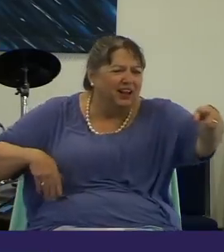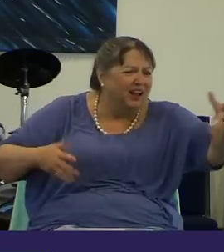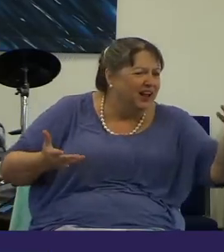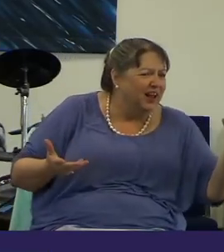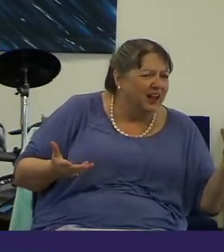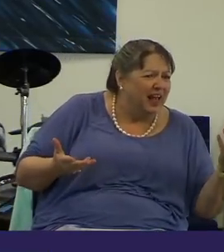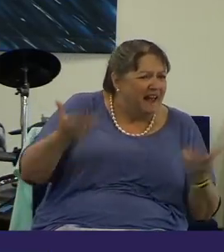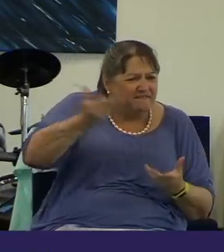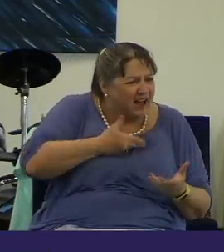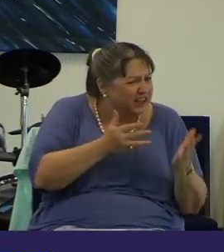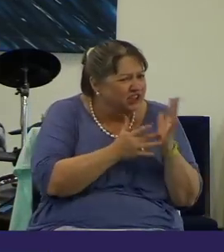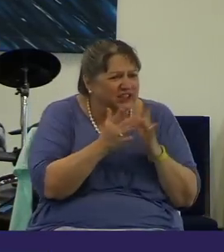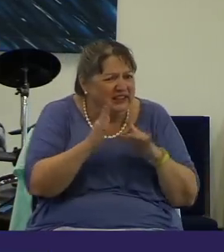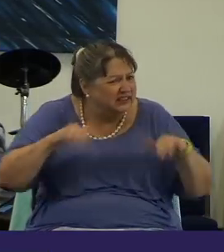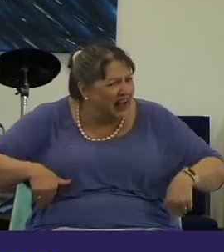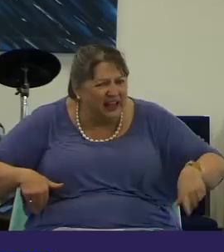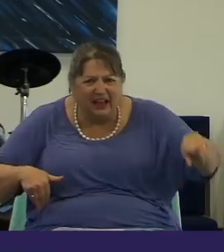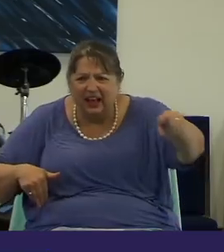the garden,